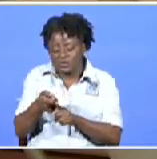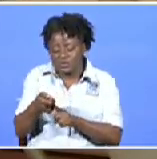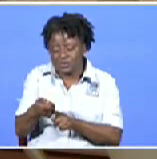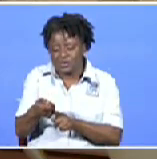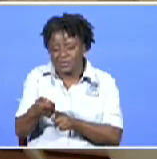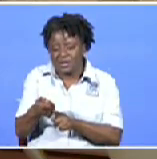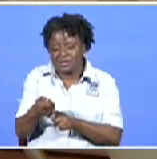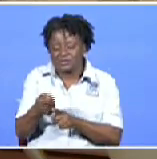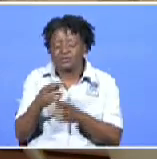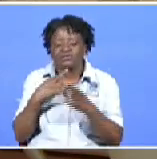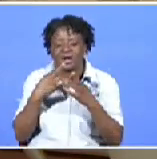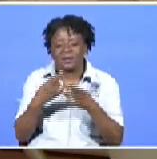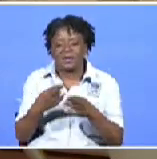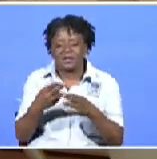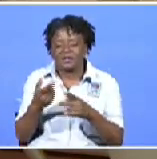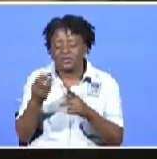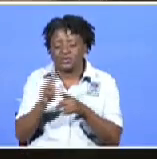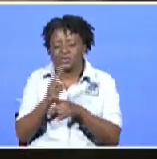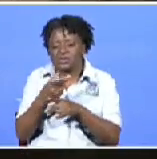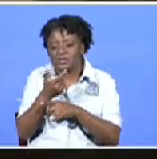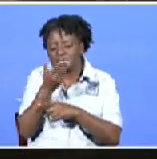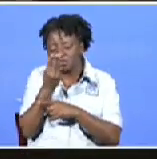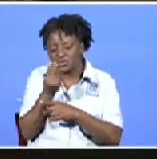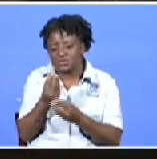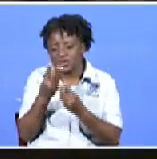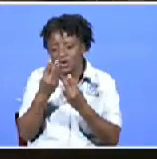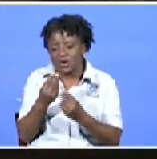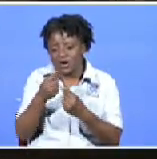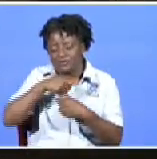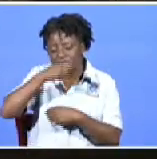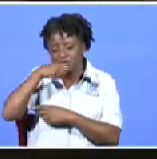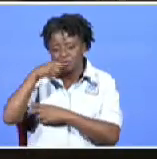and using a soft bristle toothbrush. Crystal Darling, ZNS Network News.